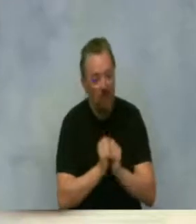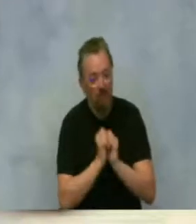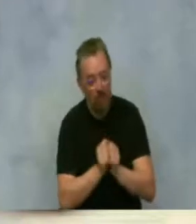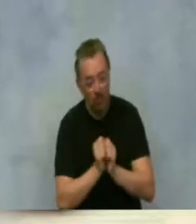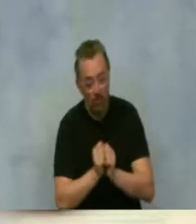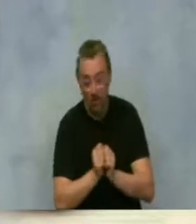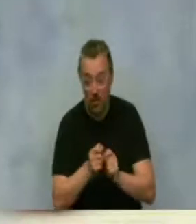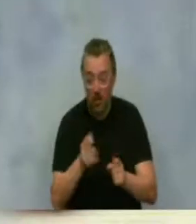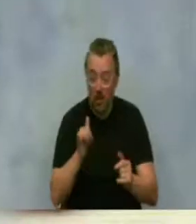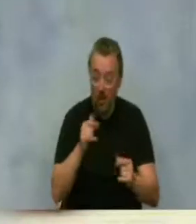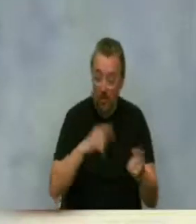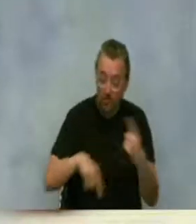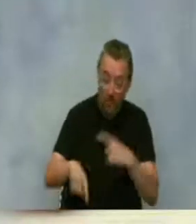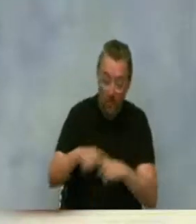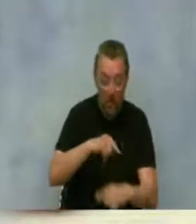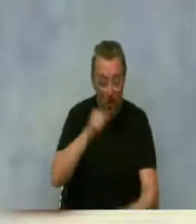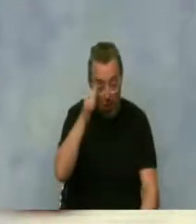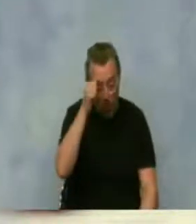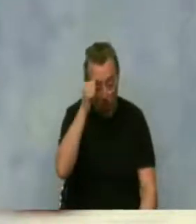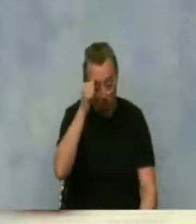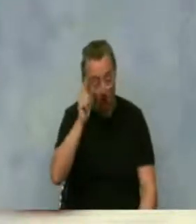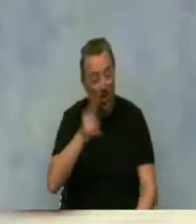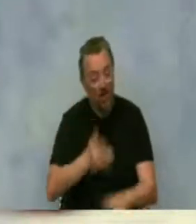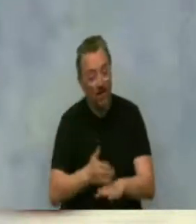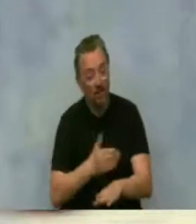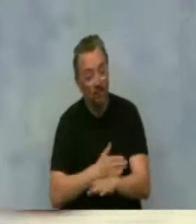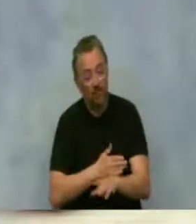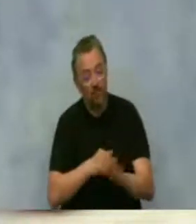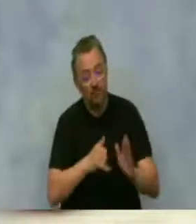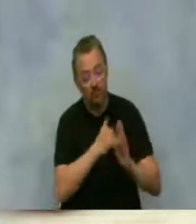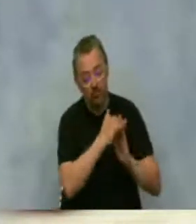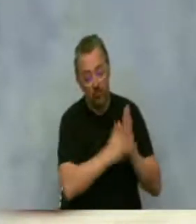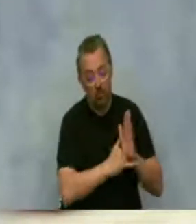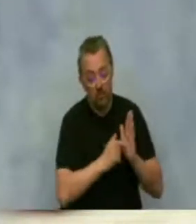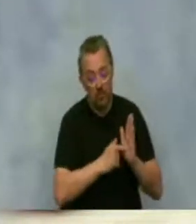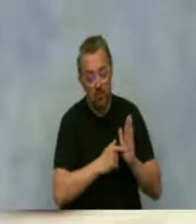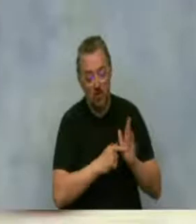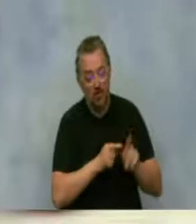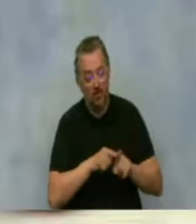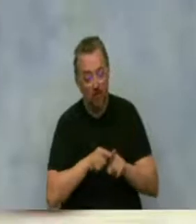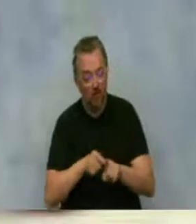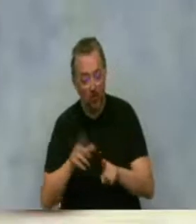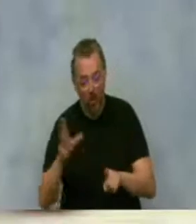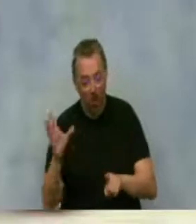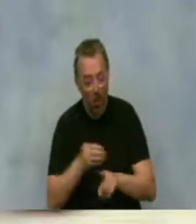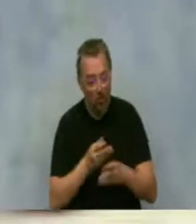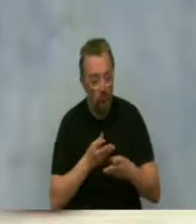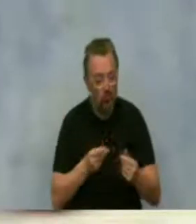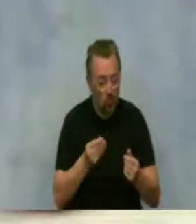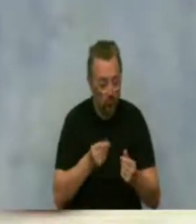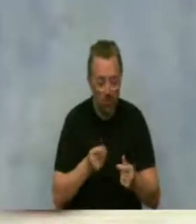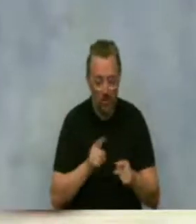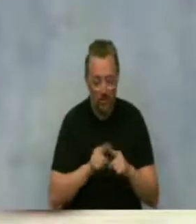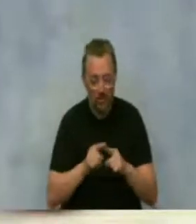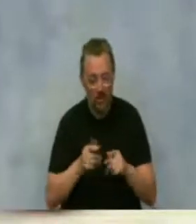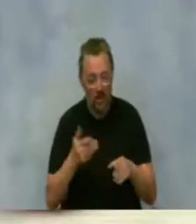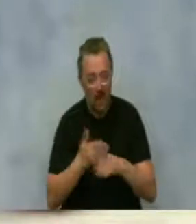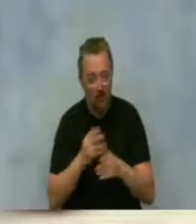aware, as I said through previous reports, that this does align with their general common themes across all resources and resource action